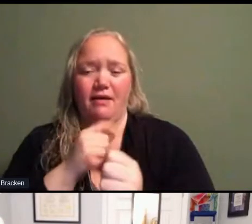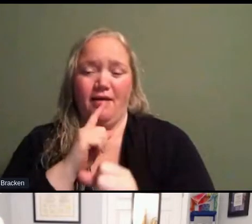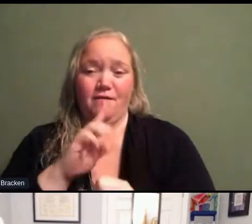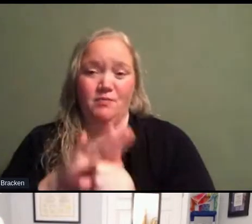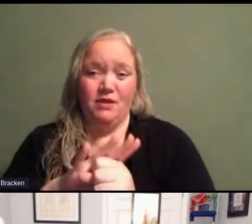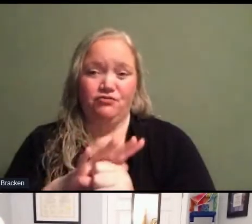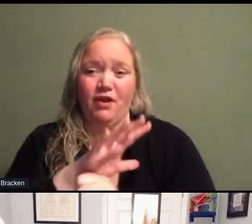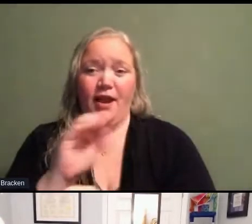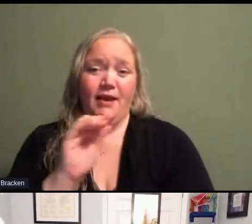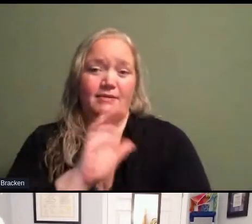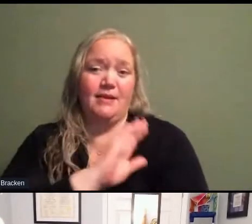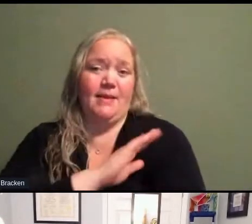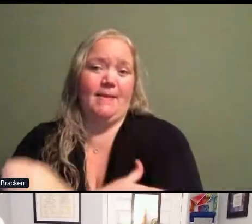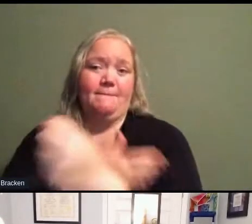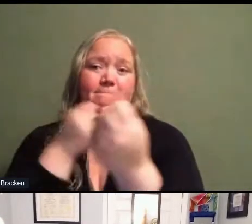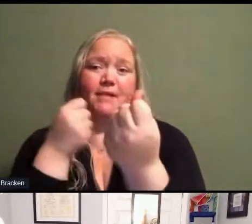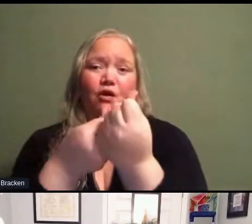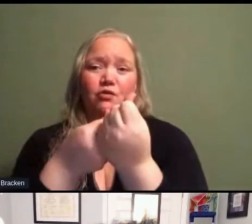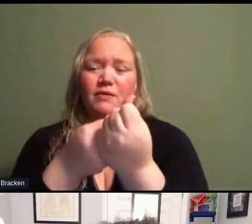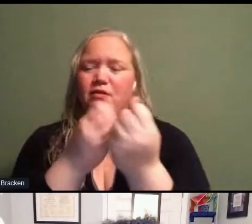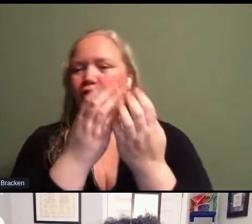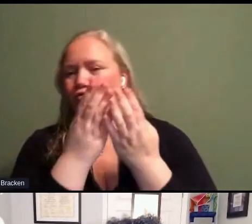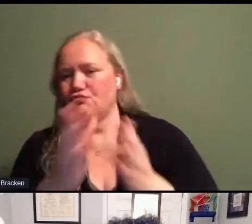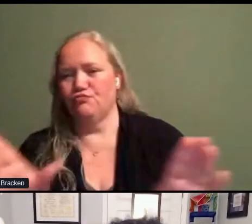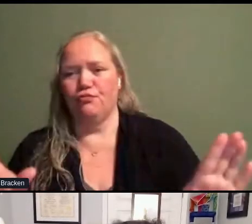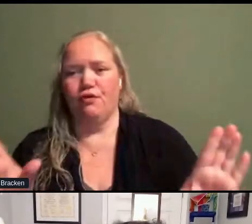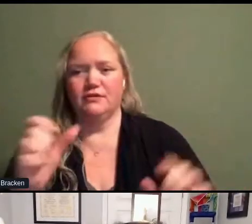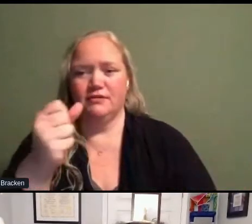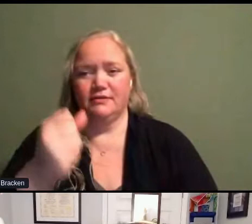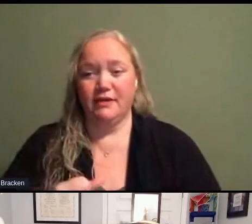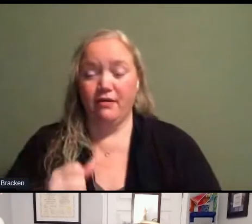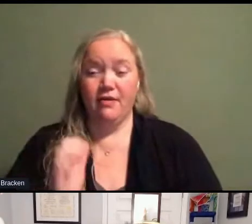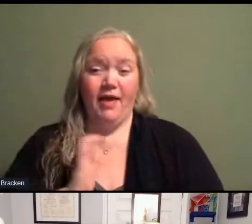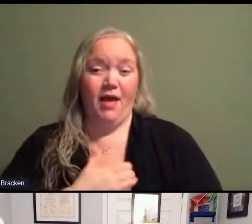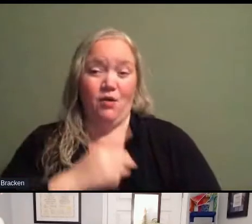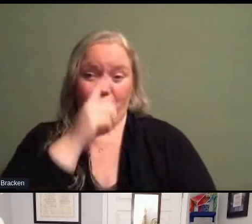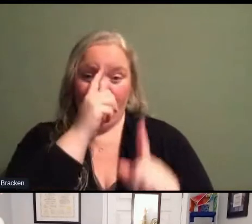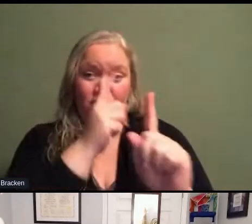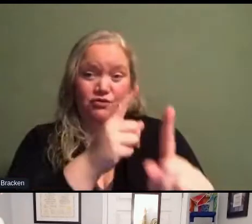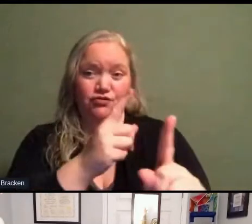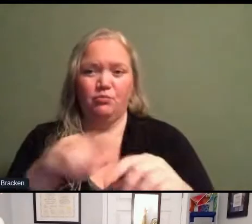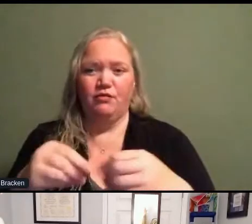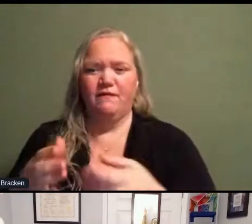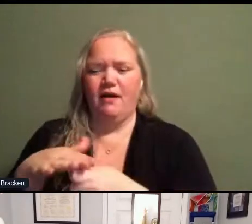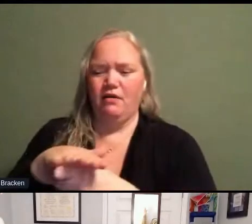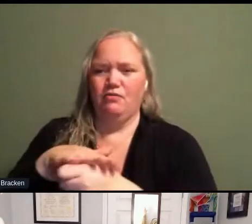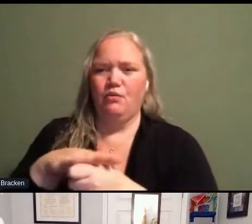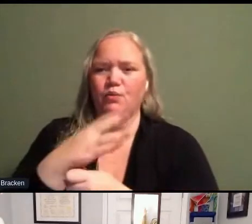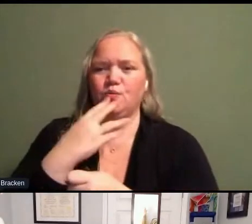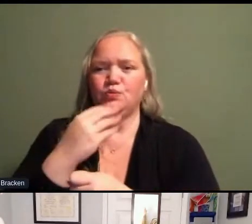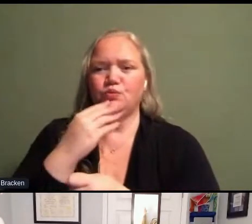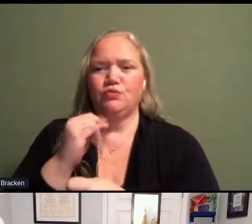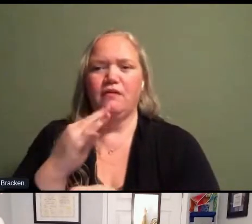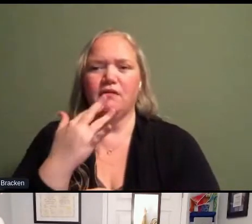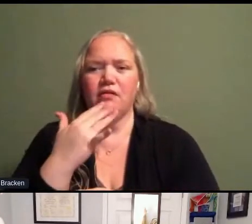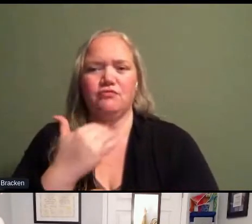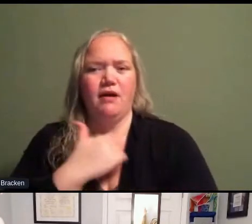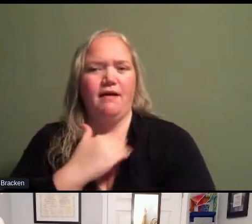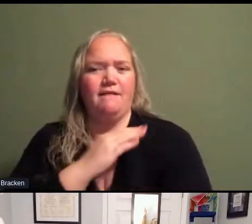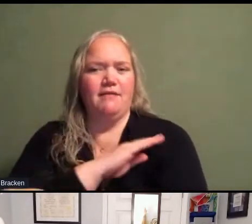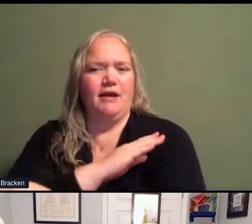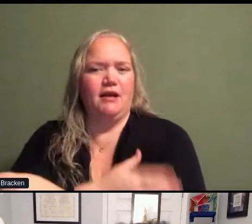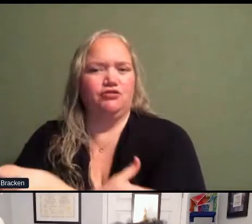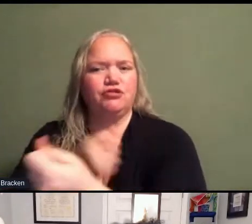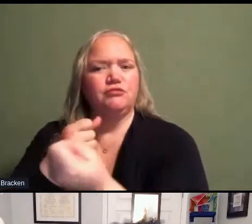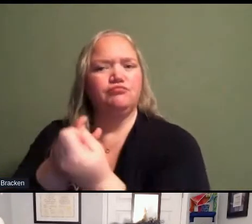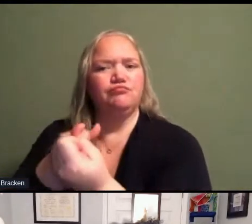founded with a mission to provide local Jews of color agency to be able to tell their own narrative